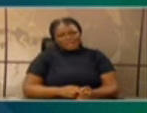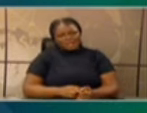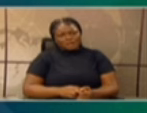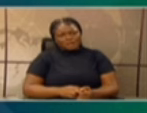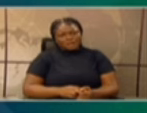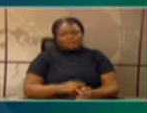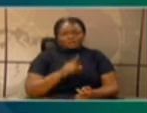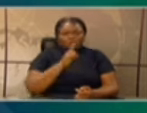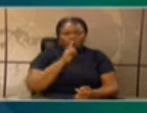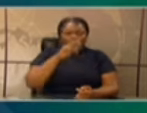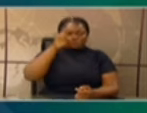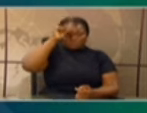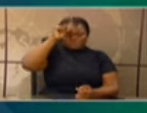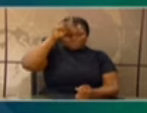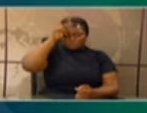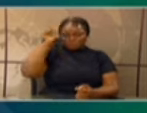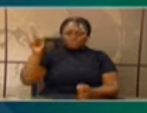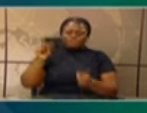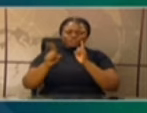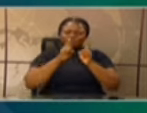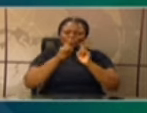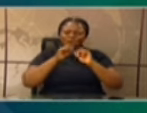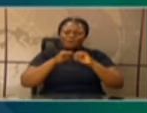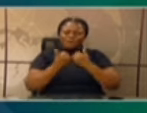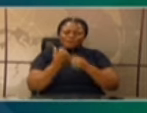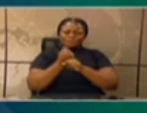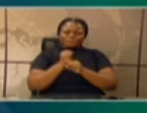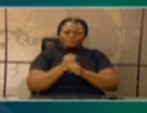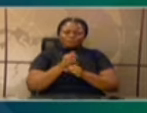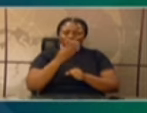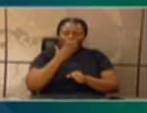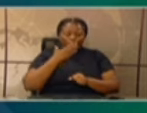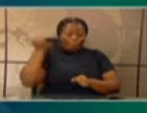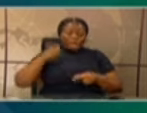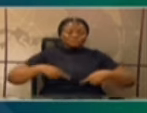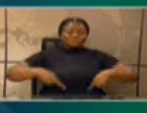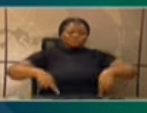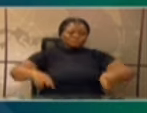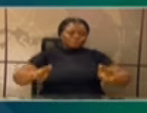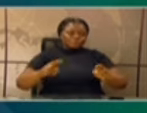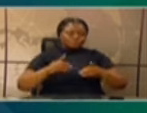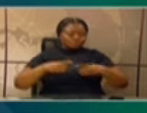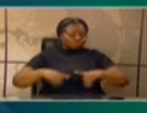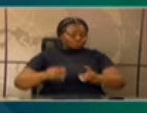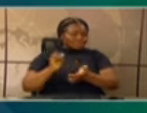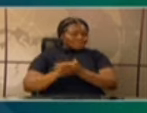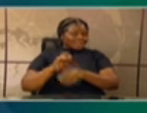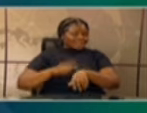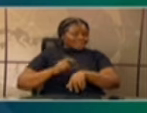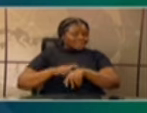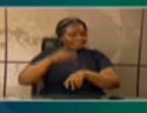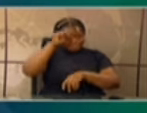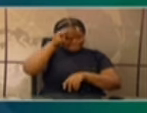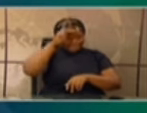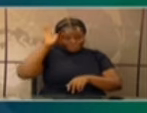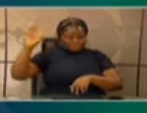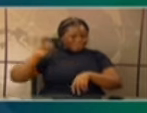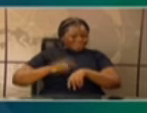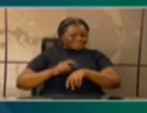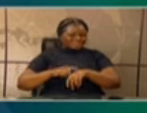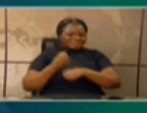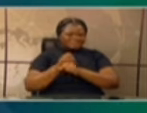Kwame was talking about constructing quality roads. It's not drawing his time. The Mobutu says the circles and all the